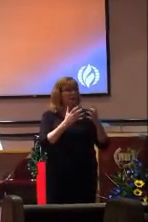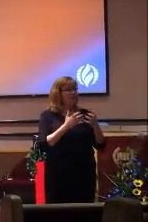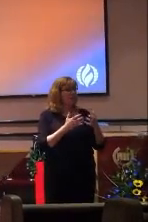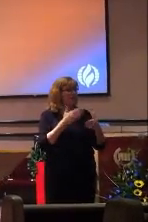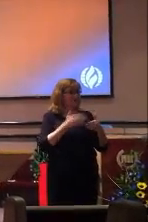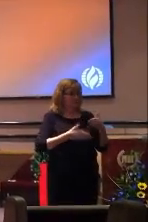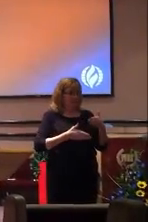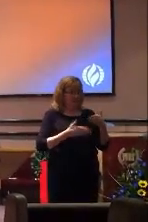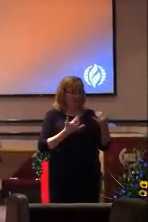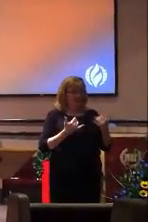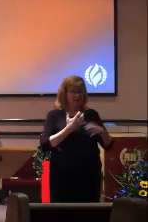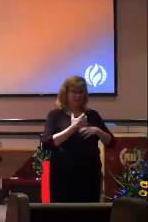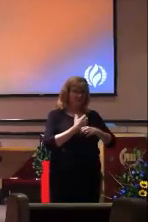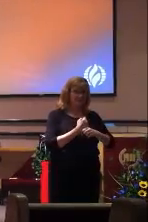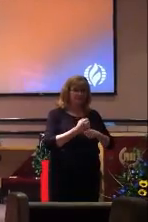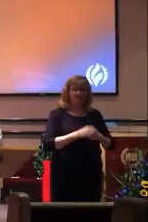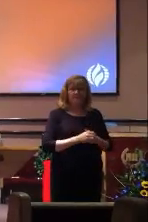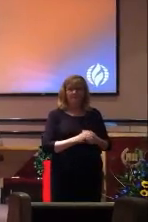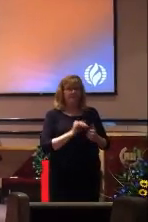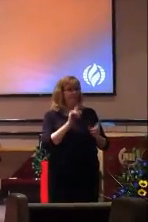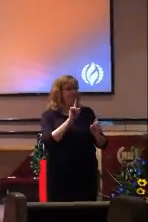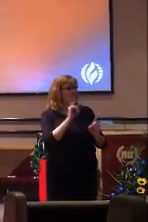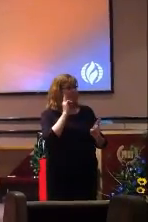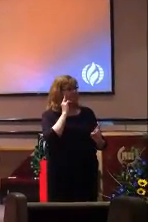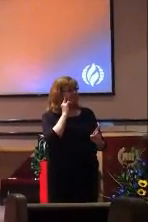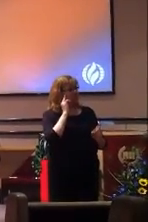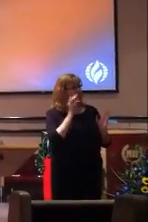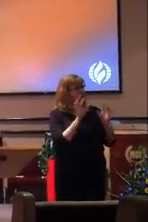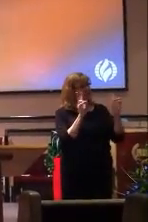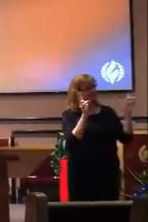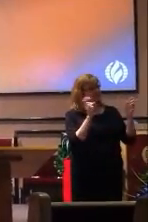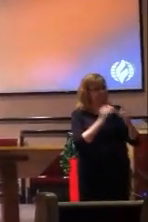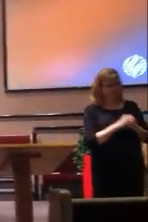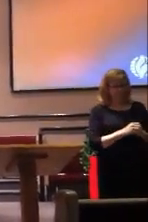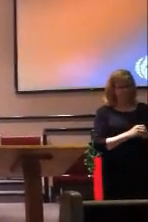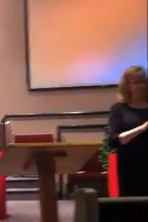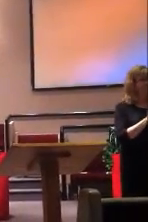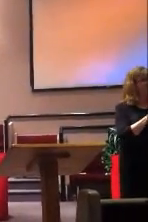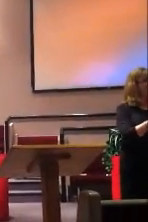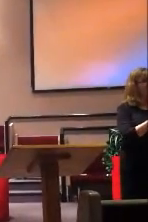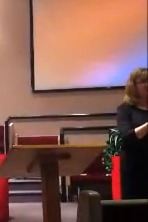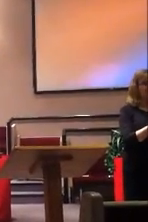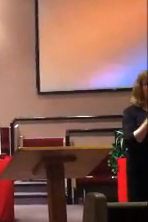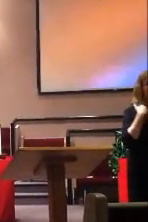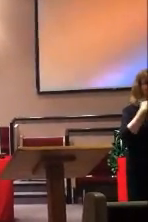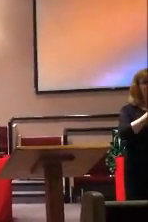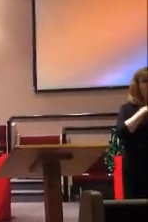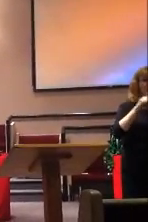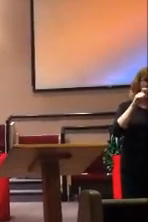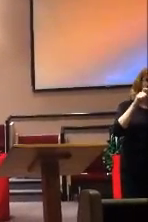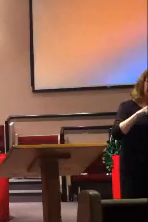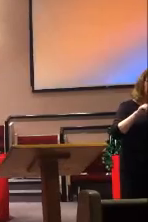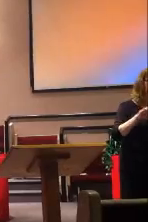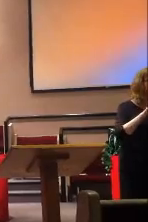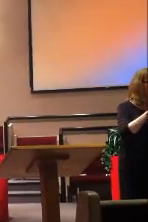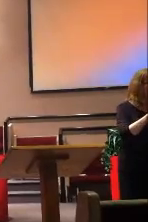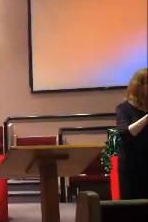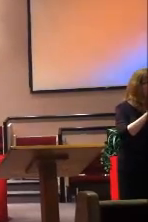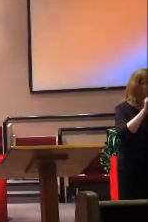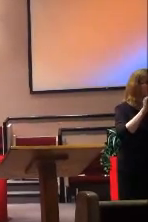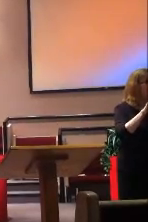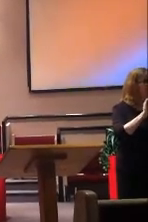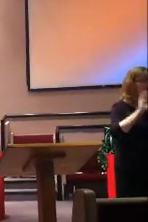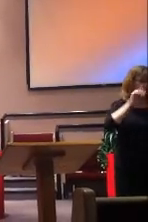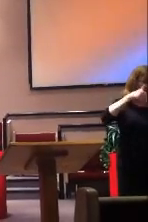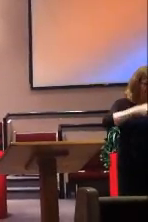end with this thought. The work that we have to do should be the source